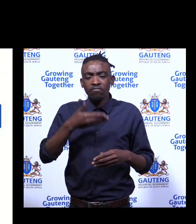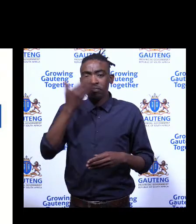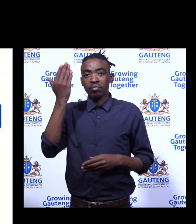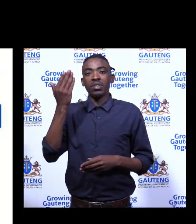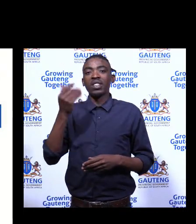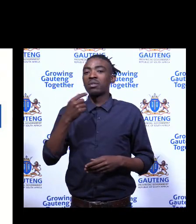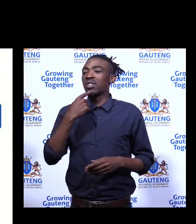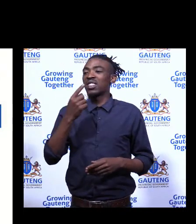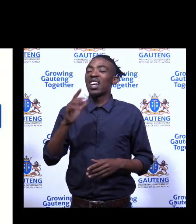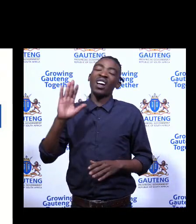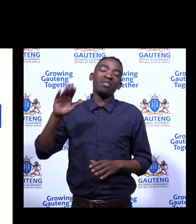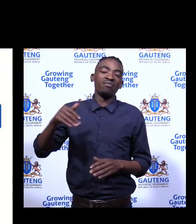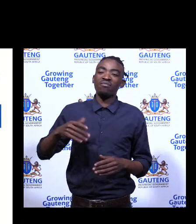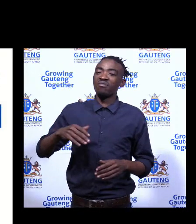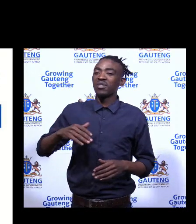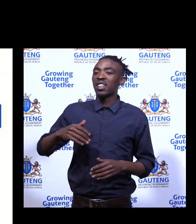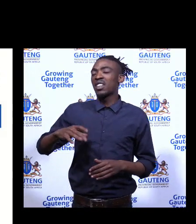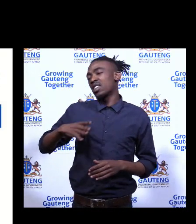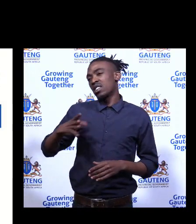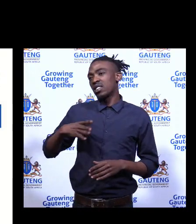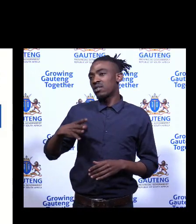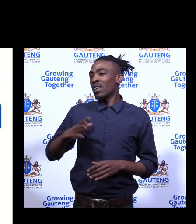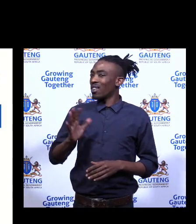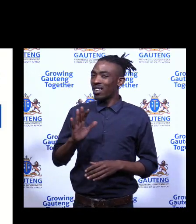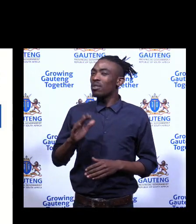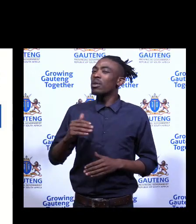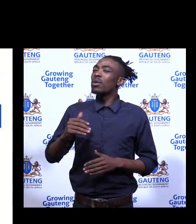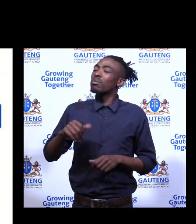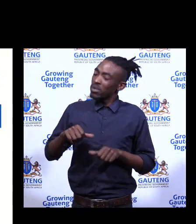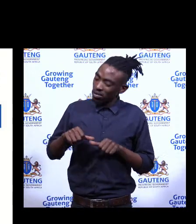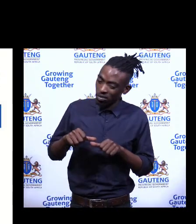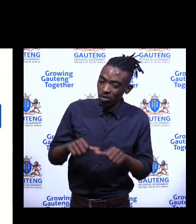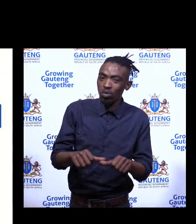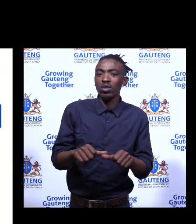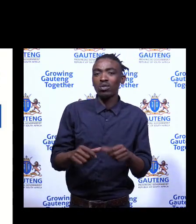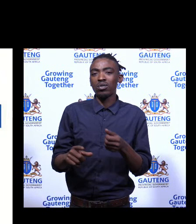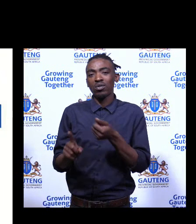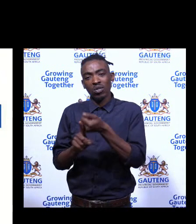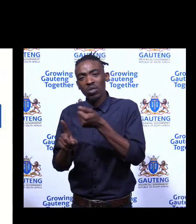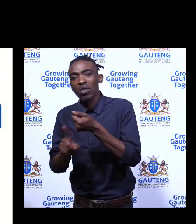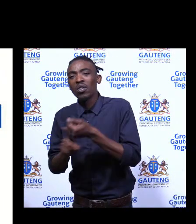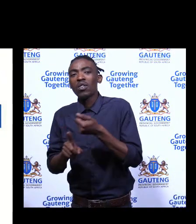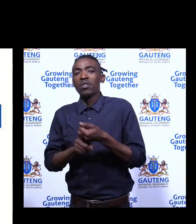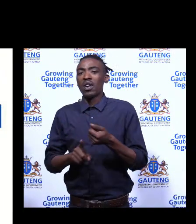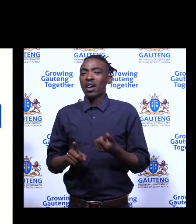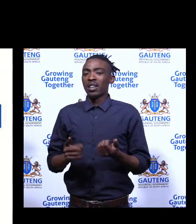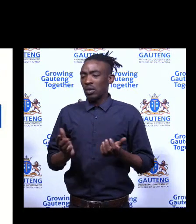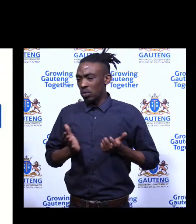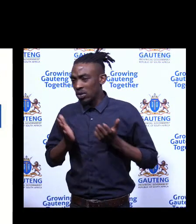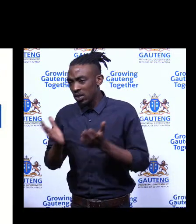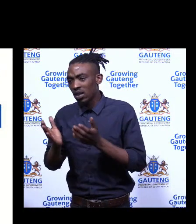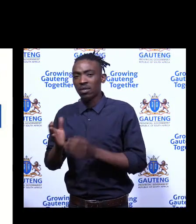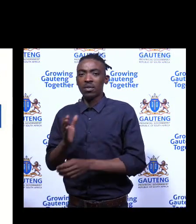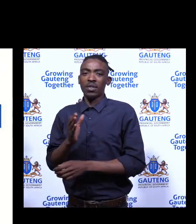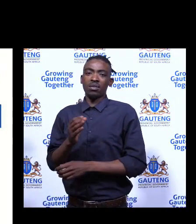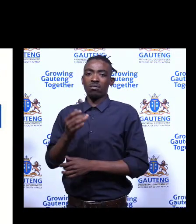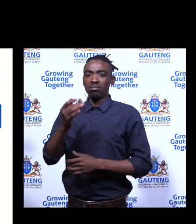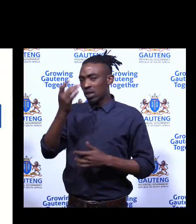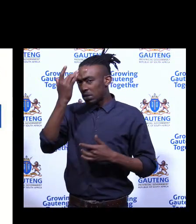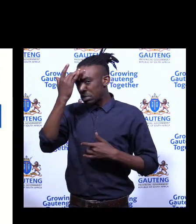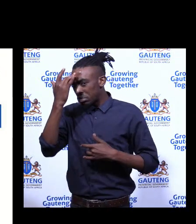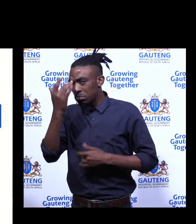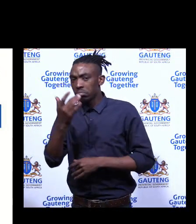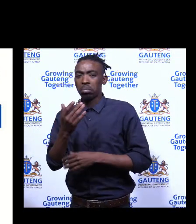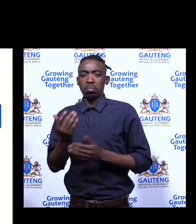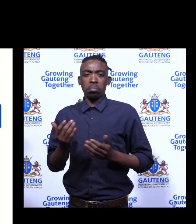COVID. And that's still yet to be seen. We do not know. It is a very new disease. And even up